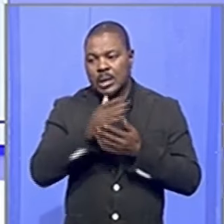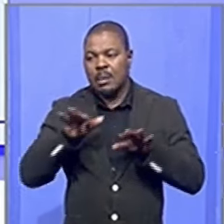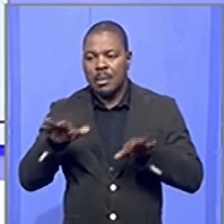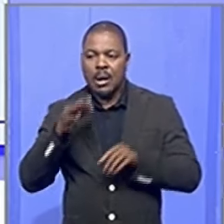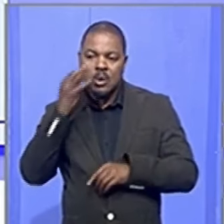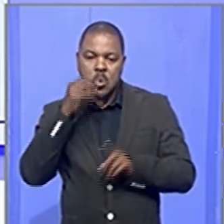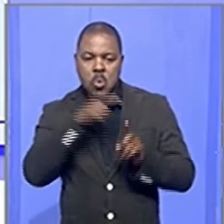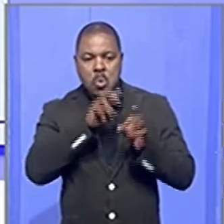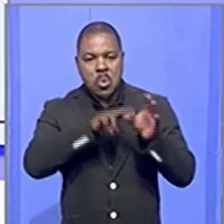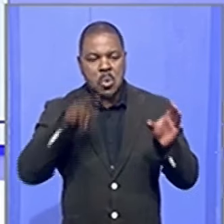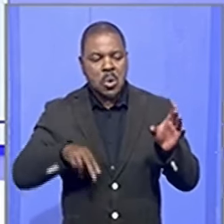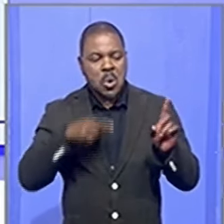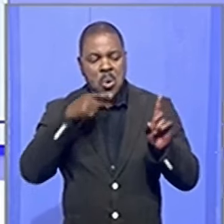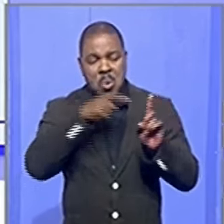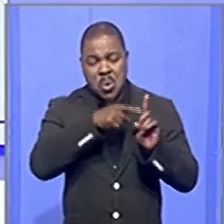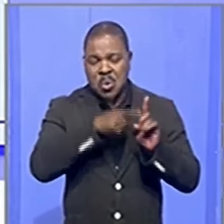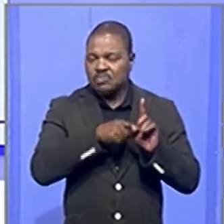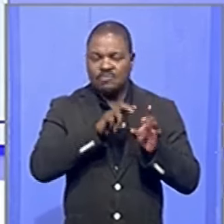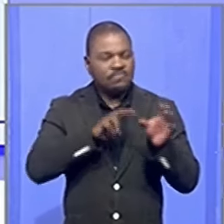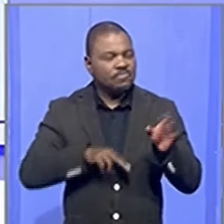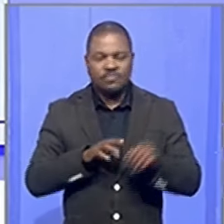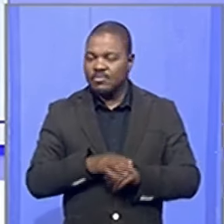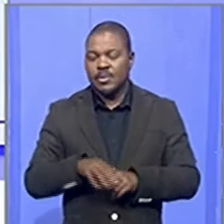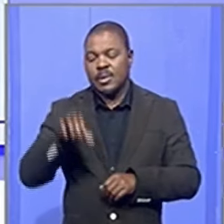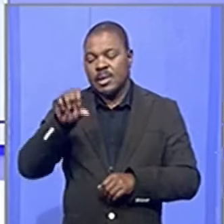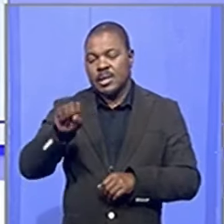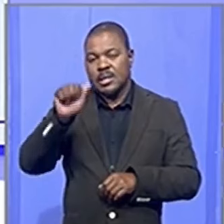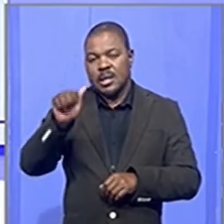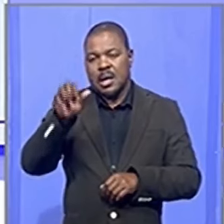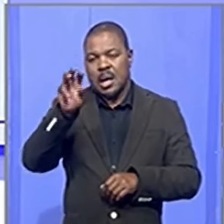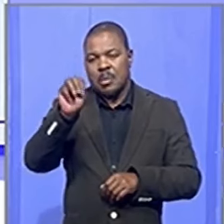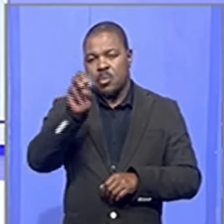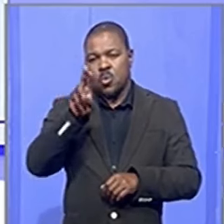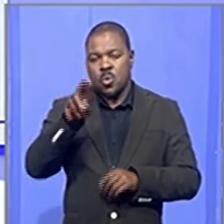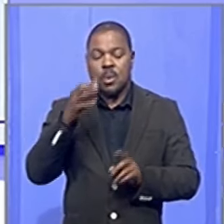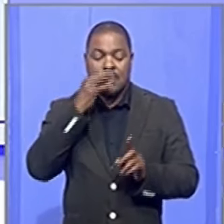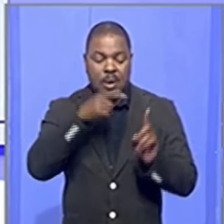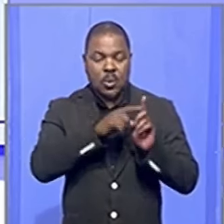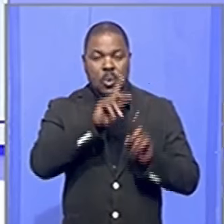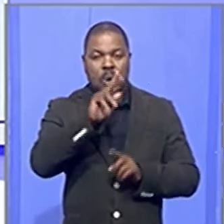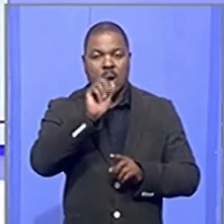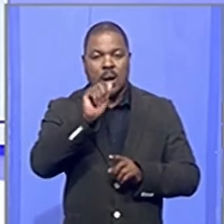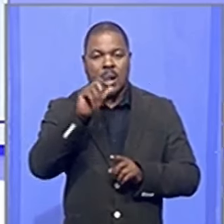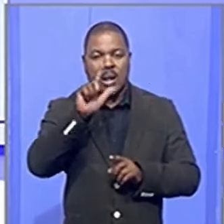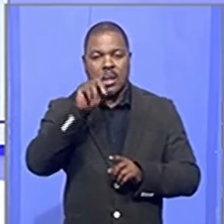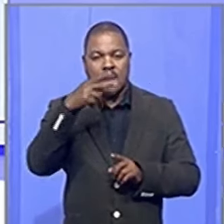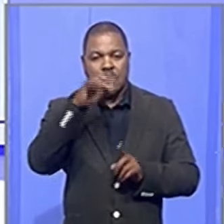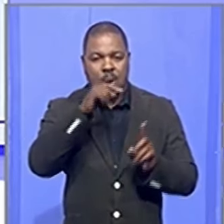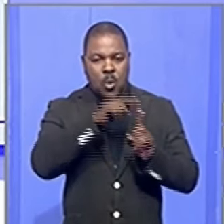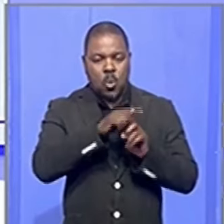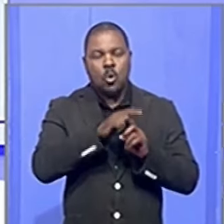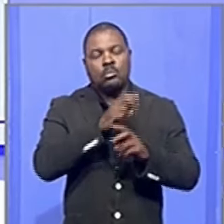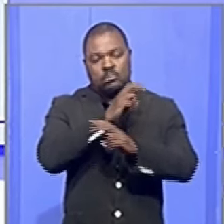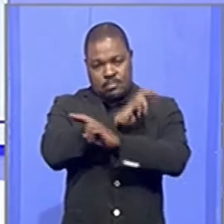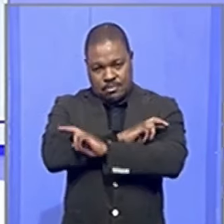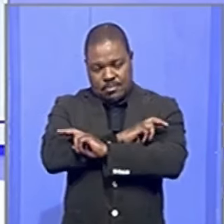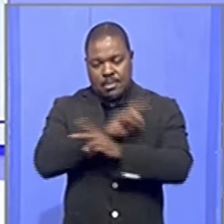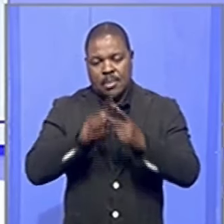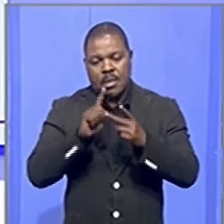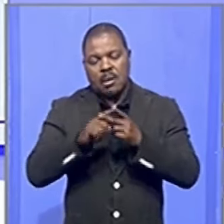begilwe peleng go ya le ka union ya bašomi SAMU ka Free State. Khalipa o tšere matšatši ya maikhutšo gomme go a thola motho yo mongwe